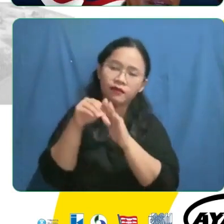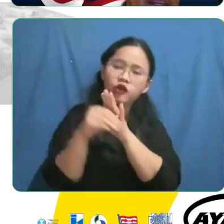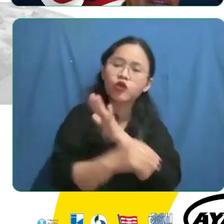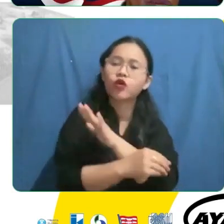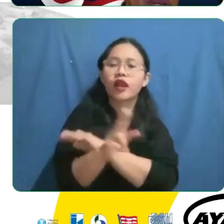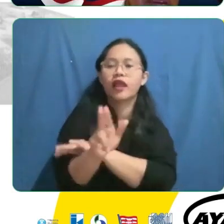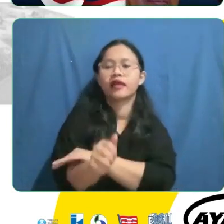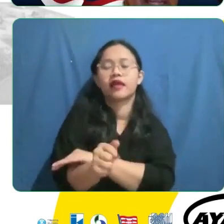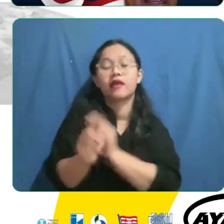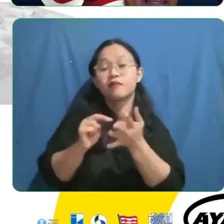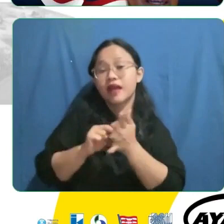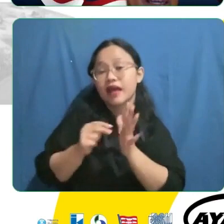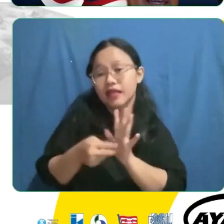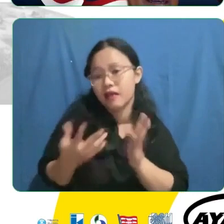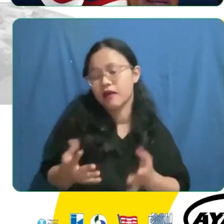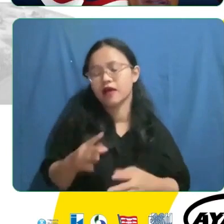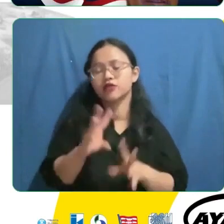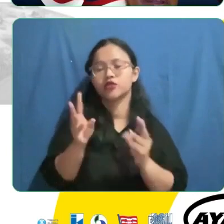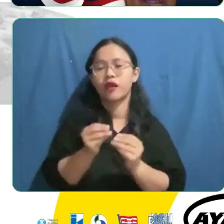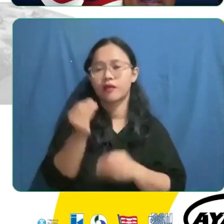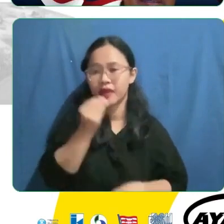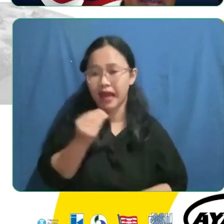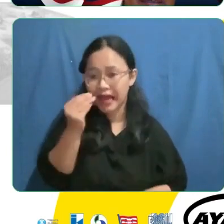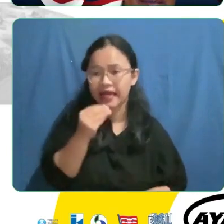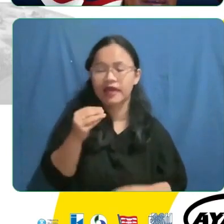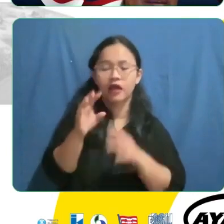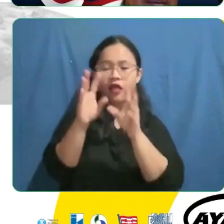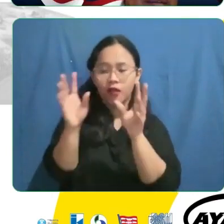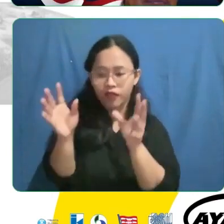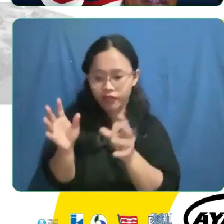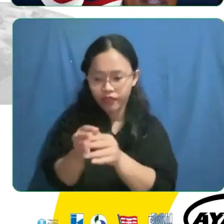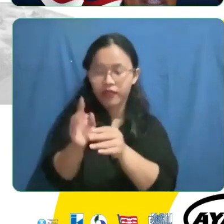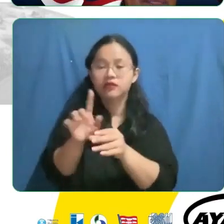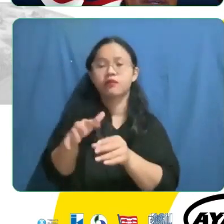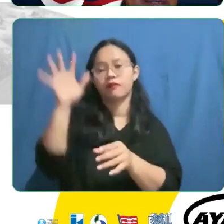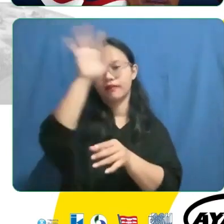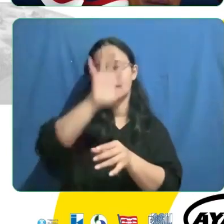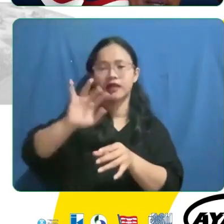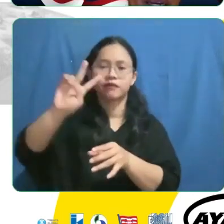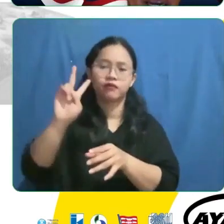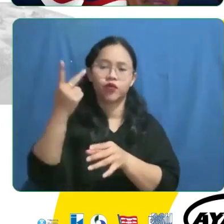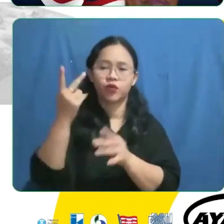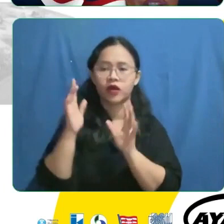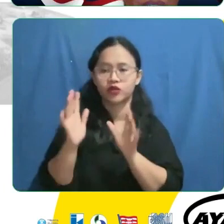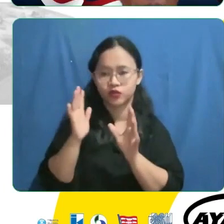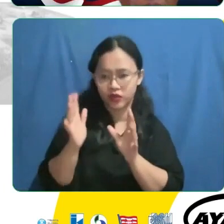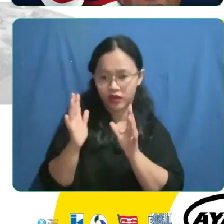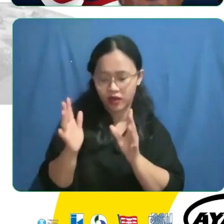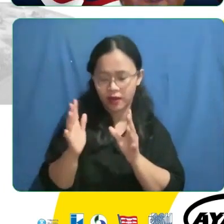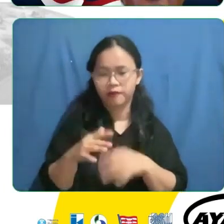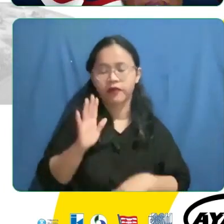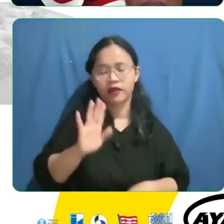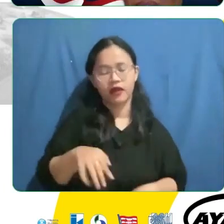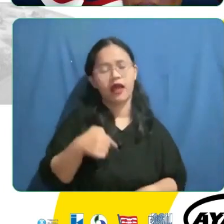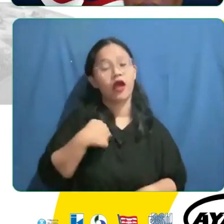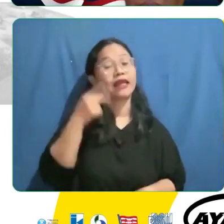This also believes that because of the food consumption, lack of food consumption,